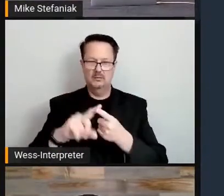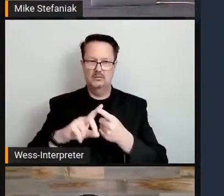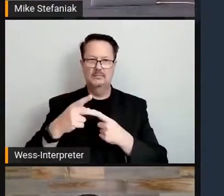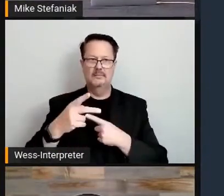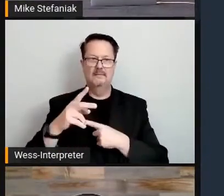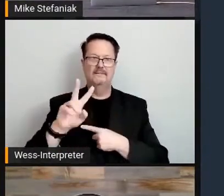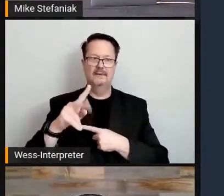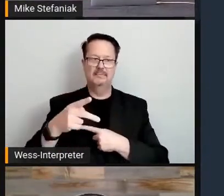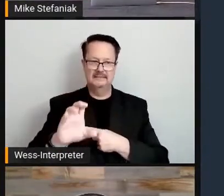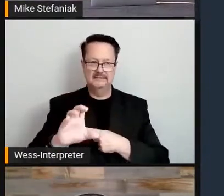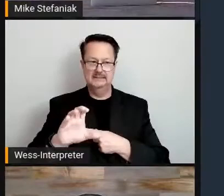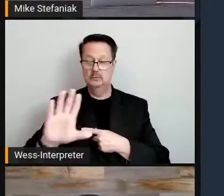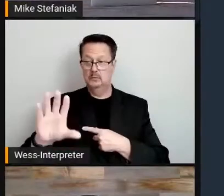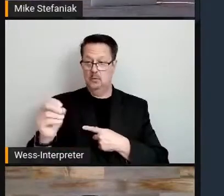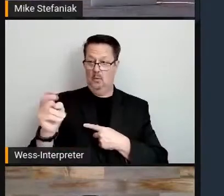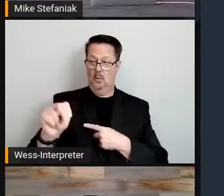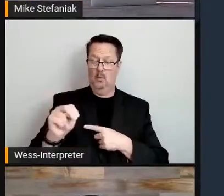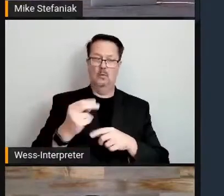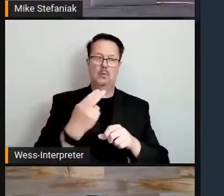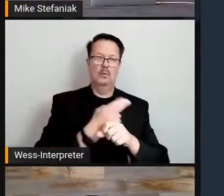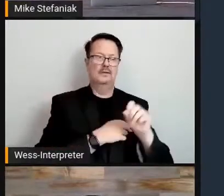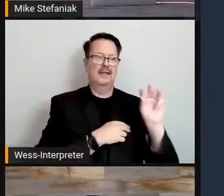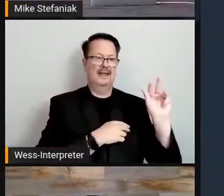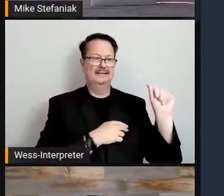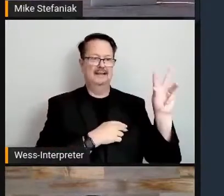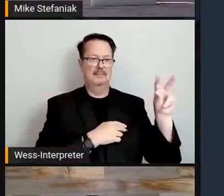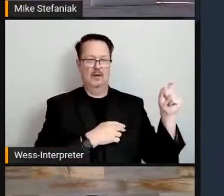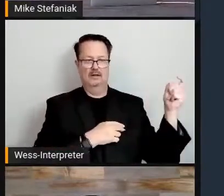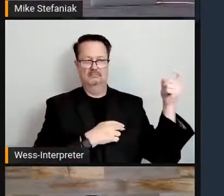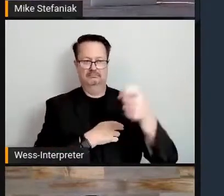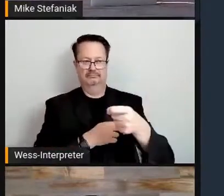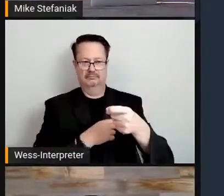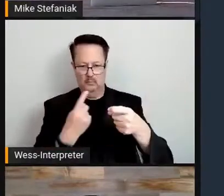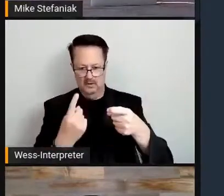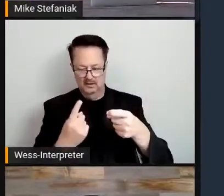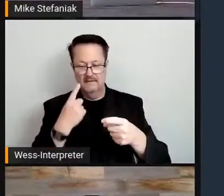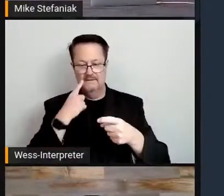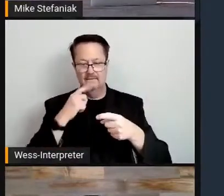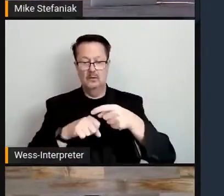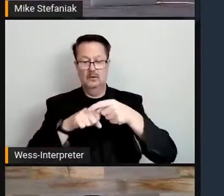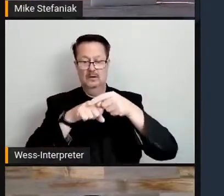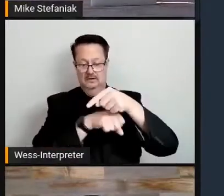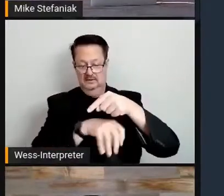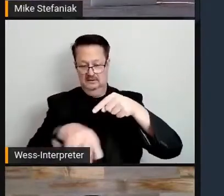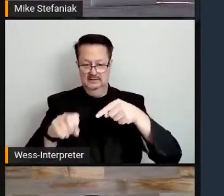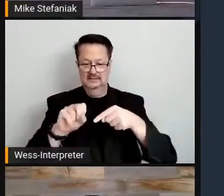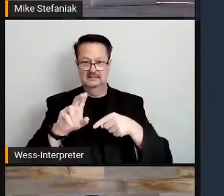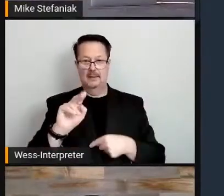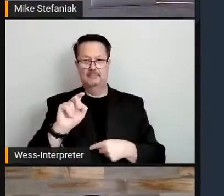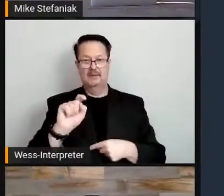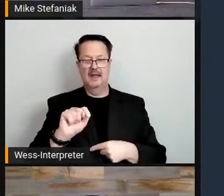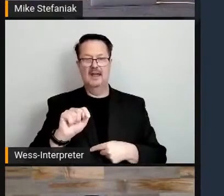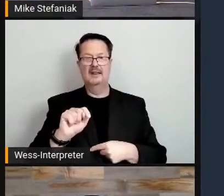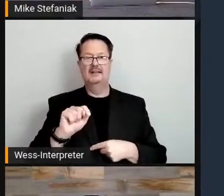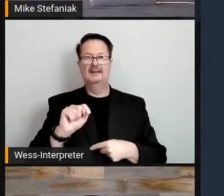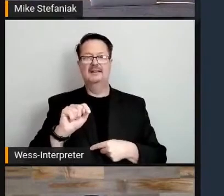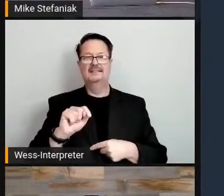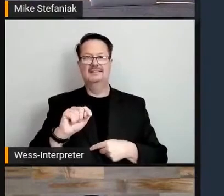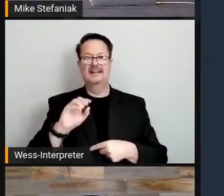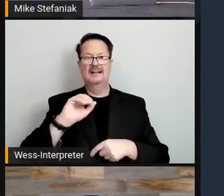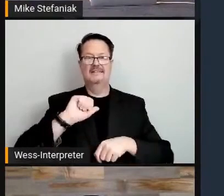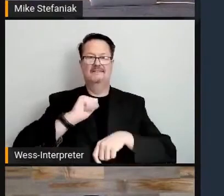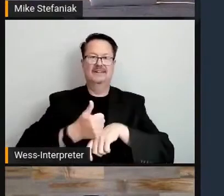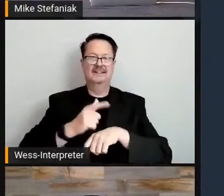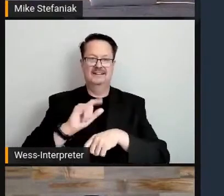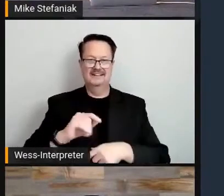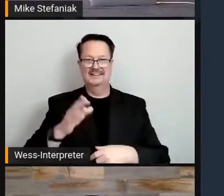own or use an AWS assigned one. For subnets, you get, it's a fixed length. It's a /64. There's the slash there you were go. looking